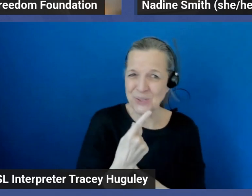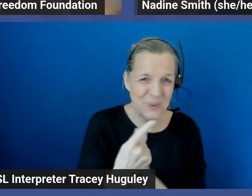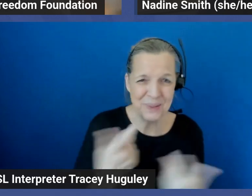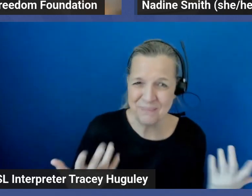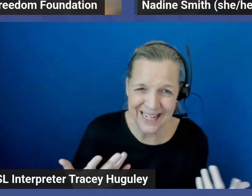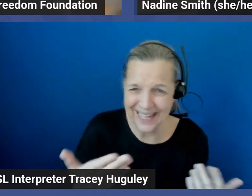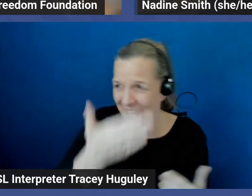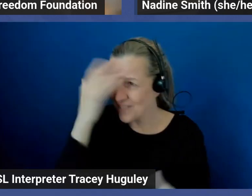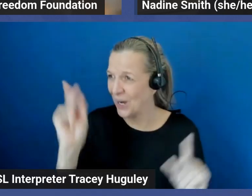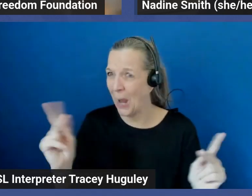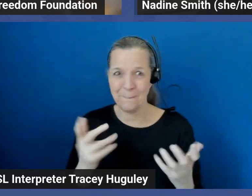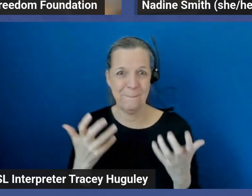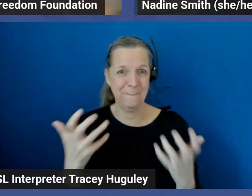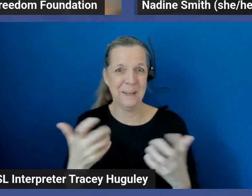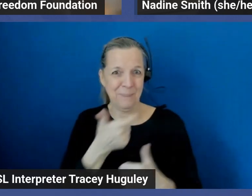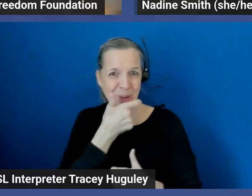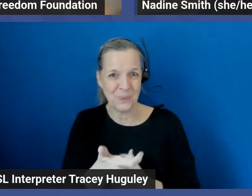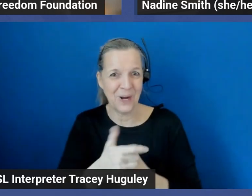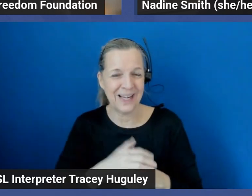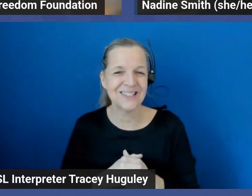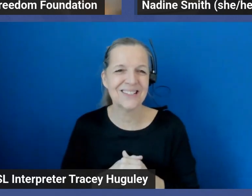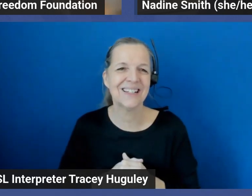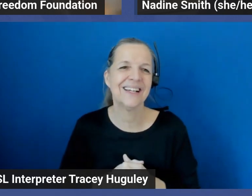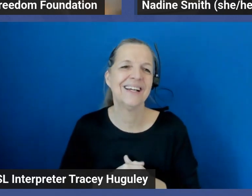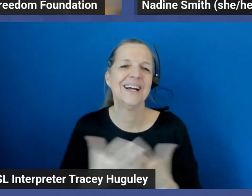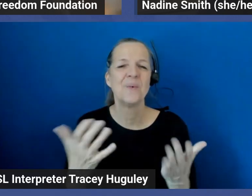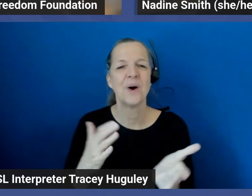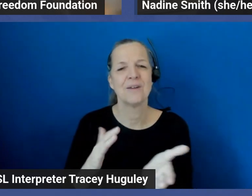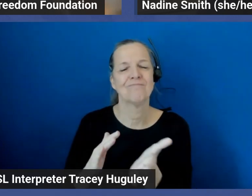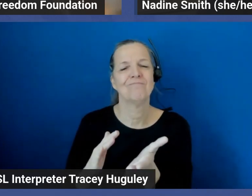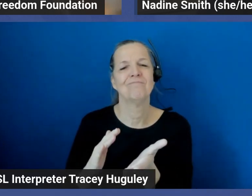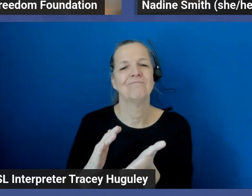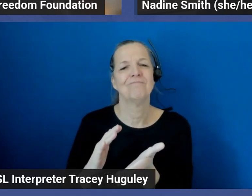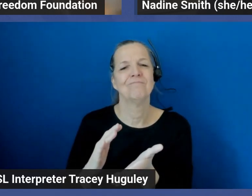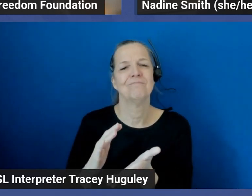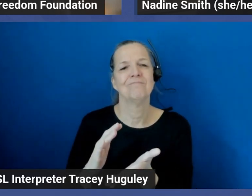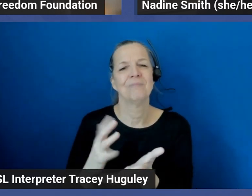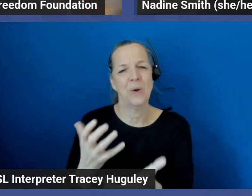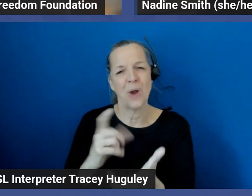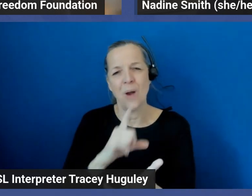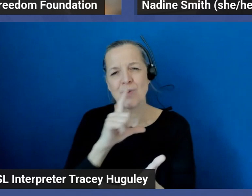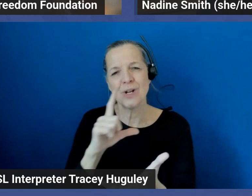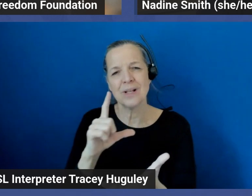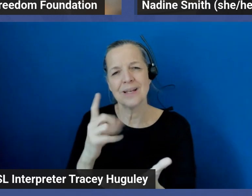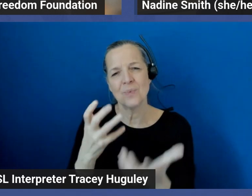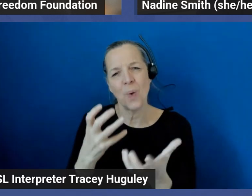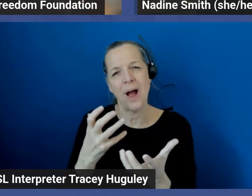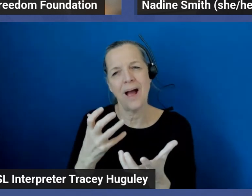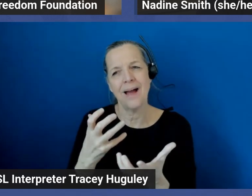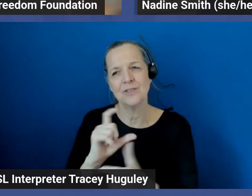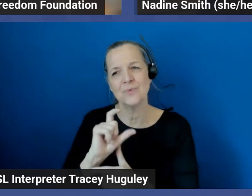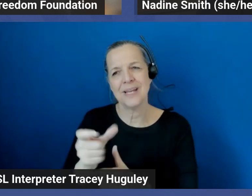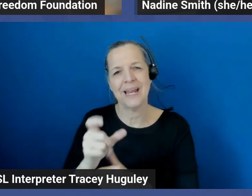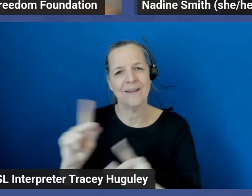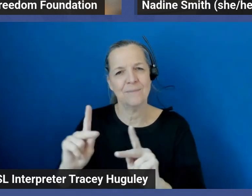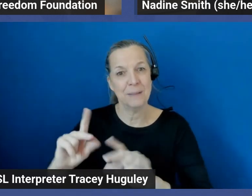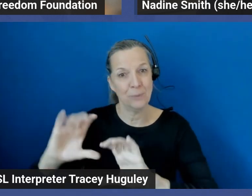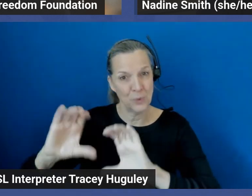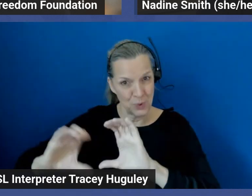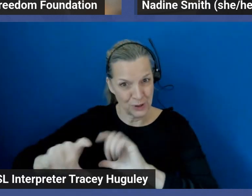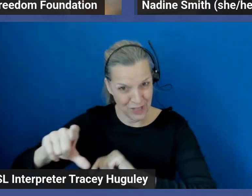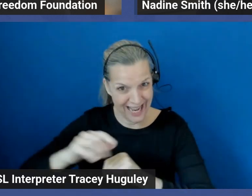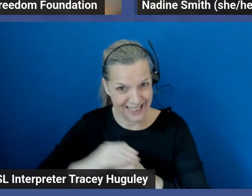Yeah. But I want to give the people who are chatting in the